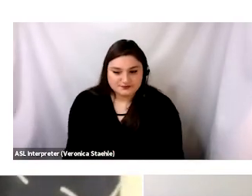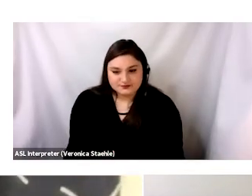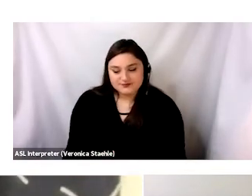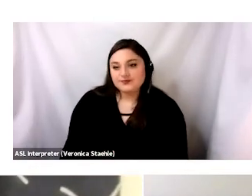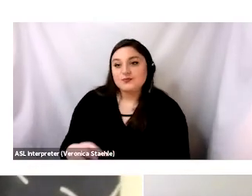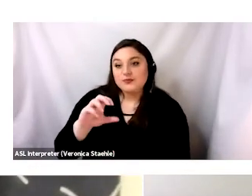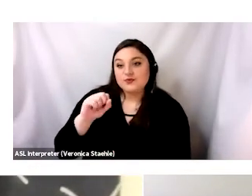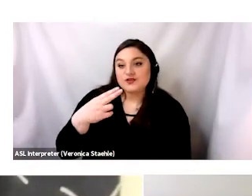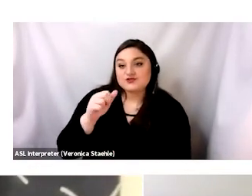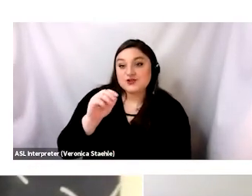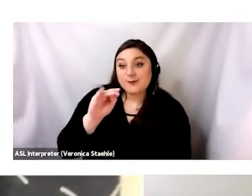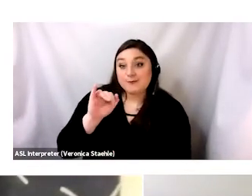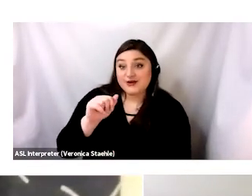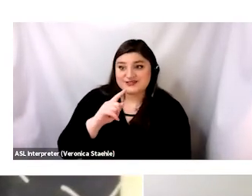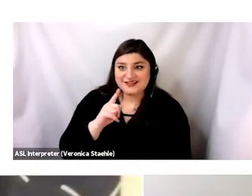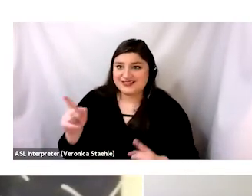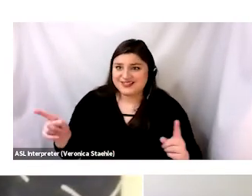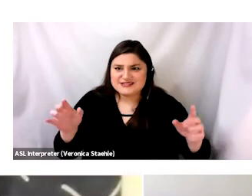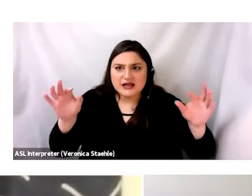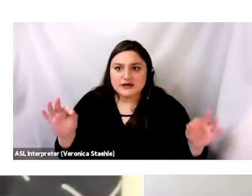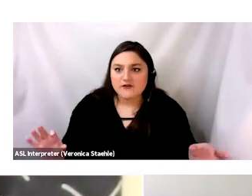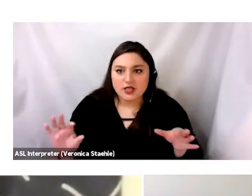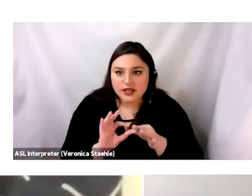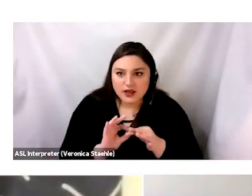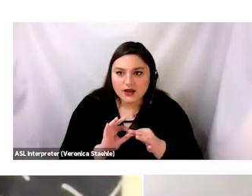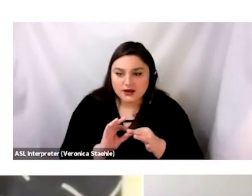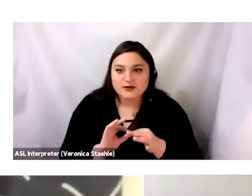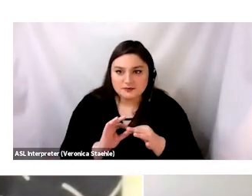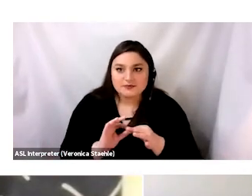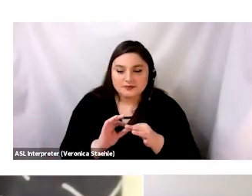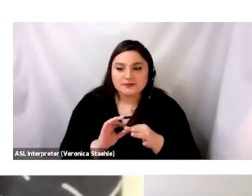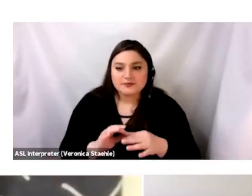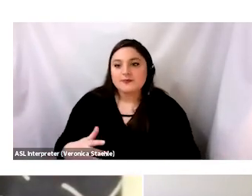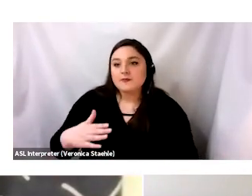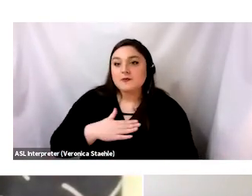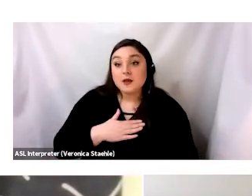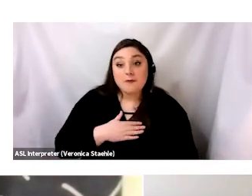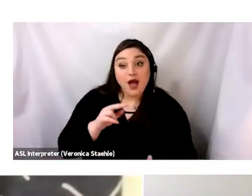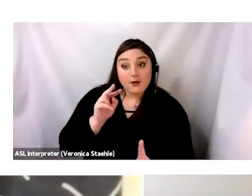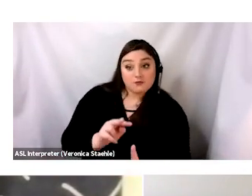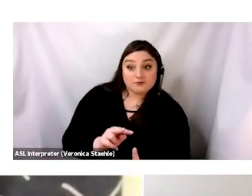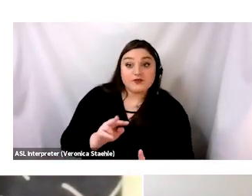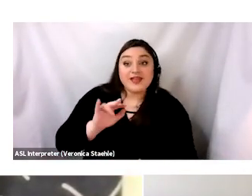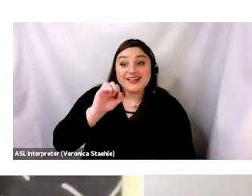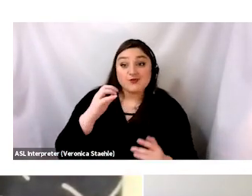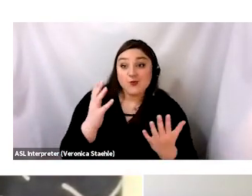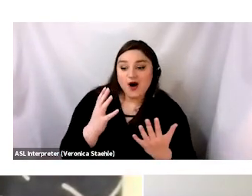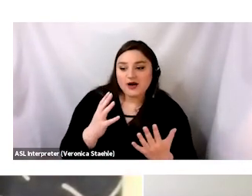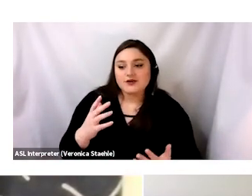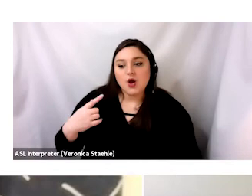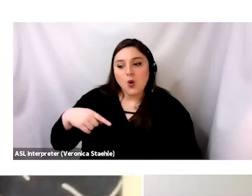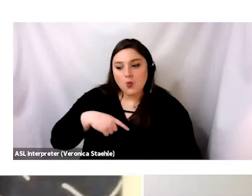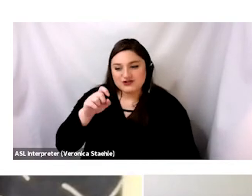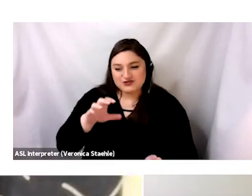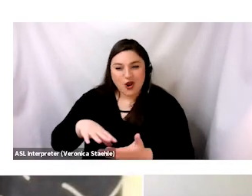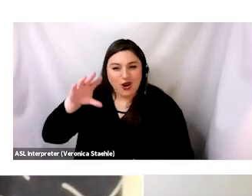There's definitely a link. It is my position is that we learn from history, right? And we